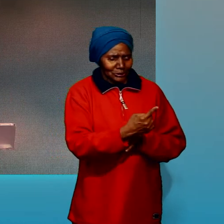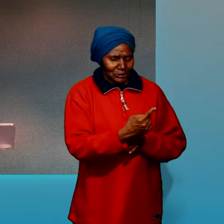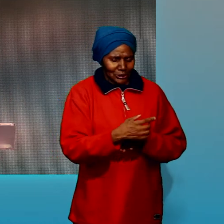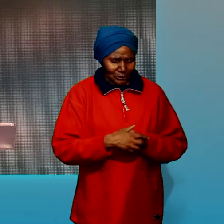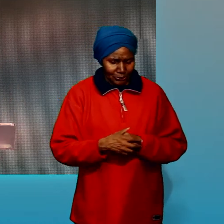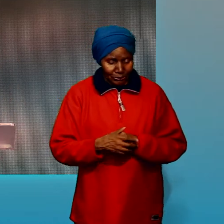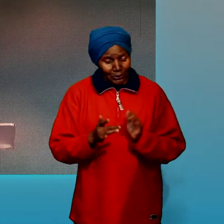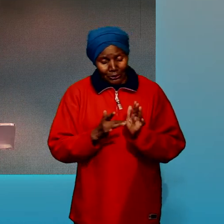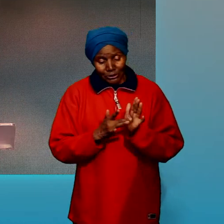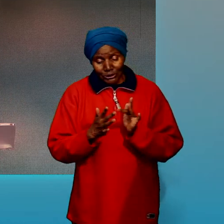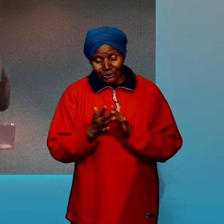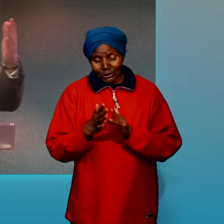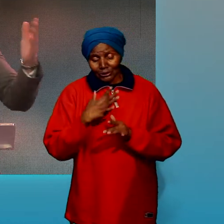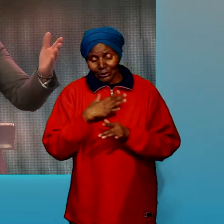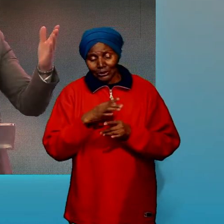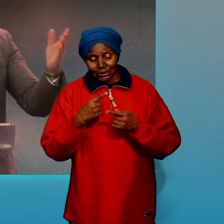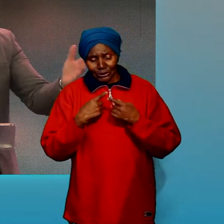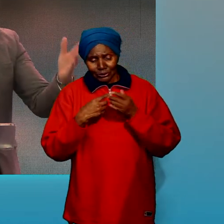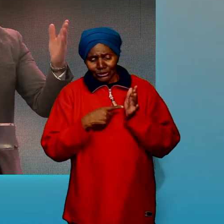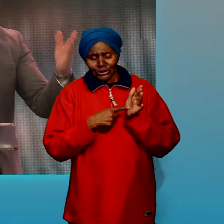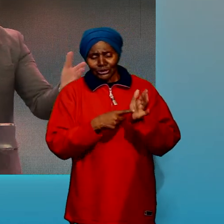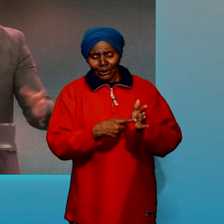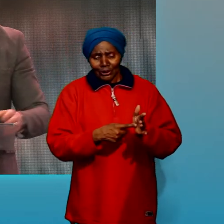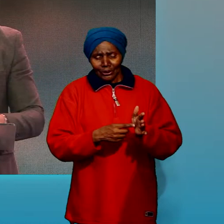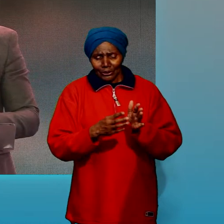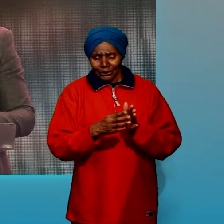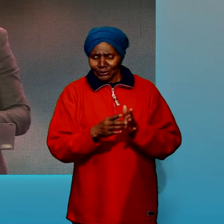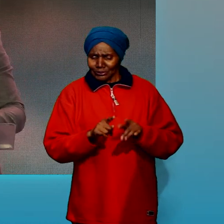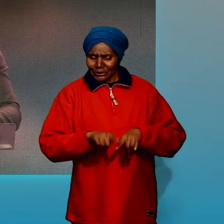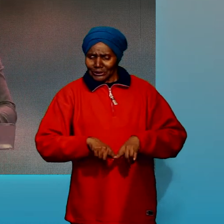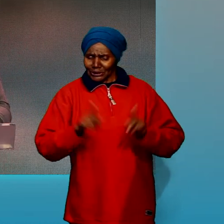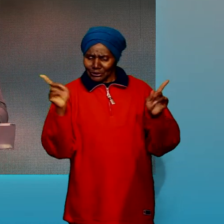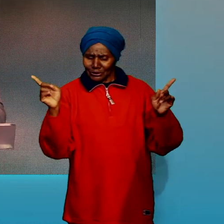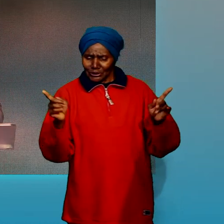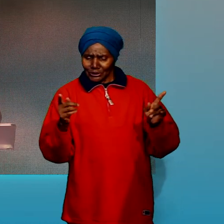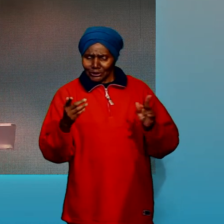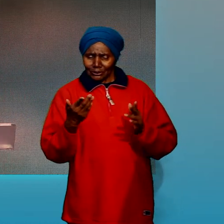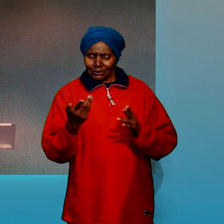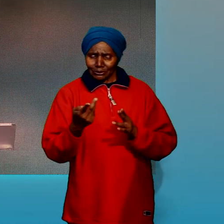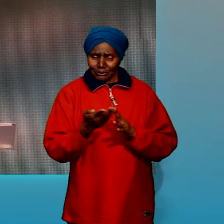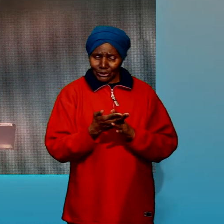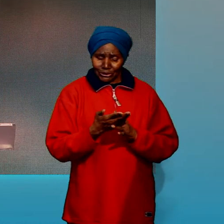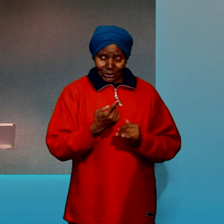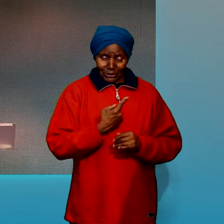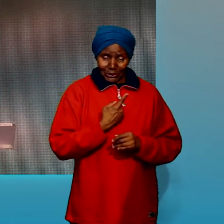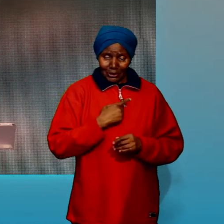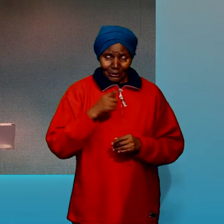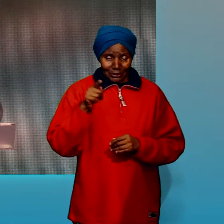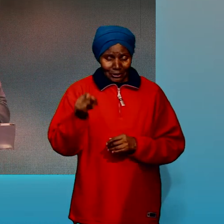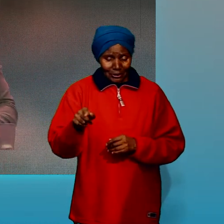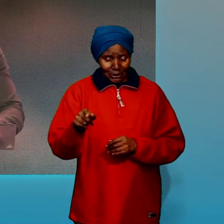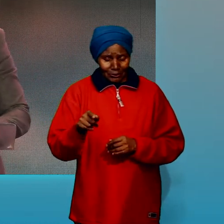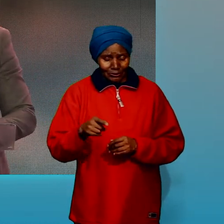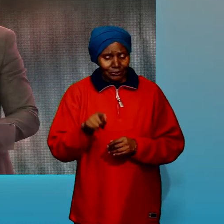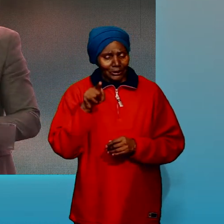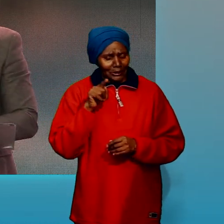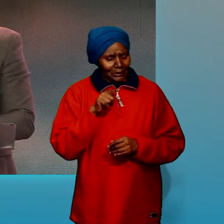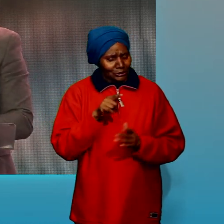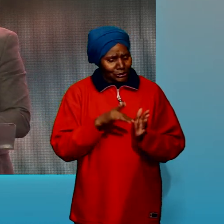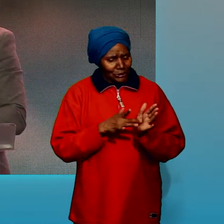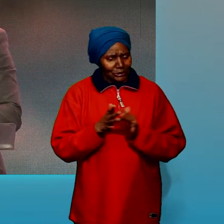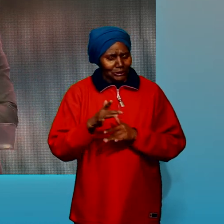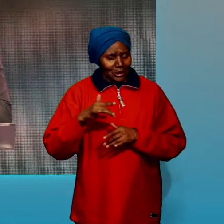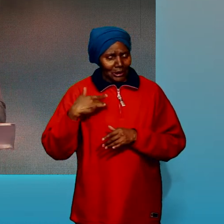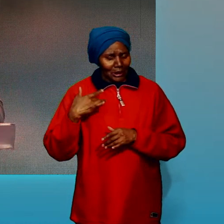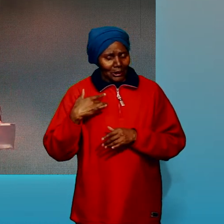the distinction between that and who he is. Jesus is the life. He is the source of all